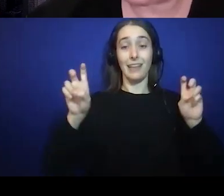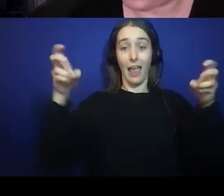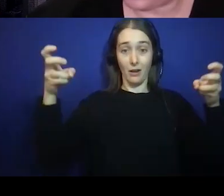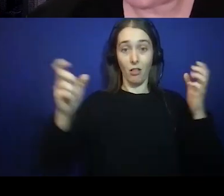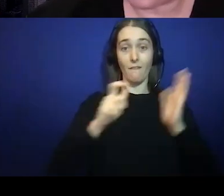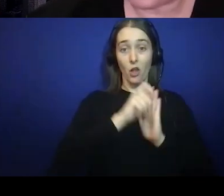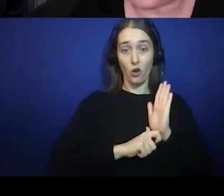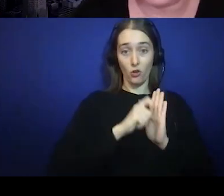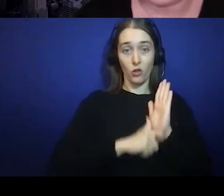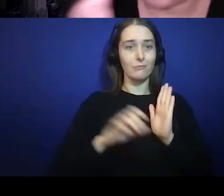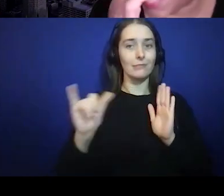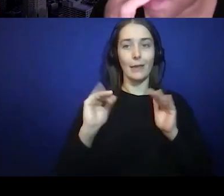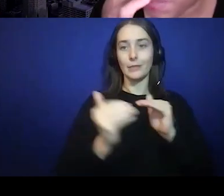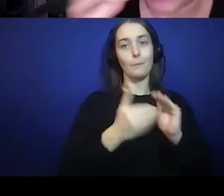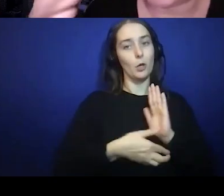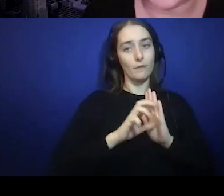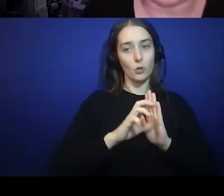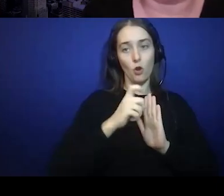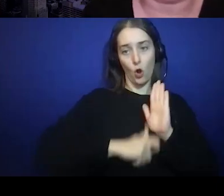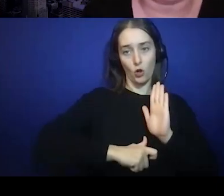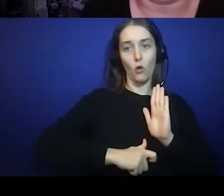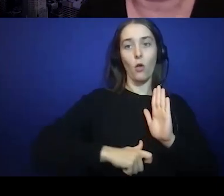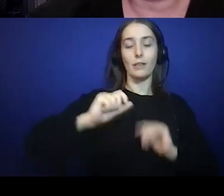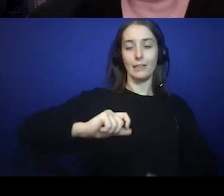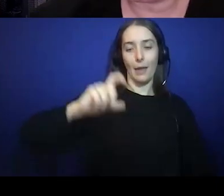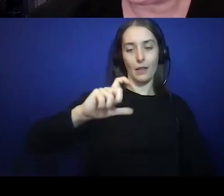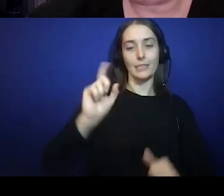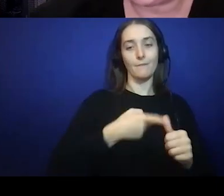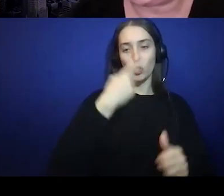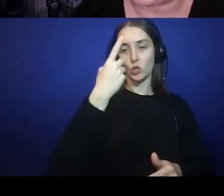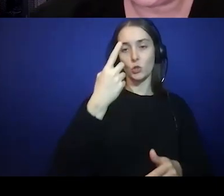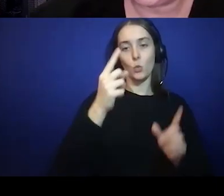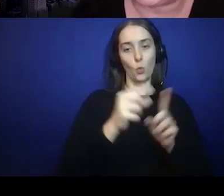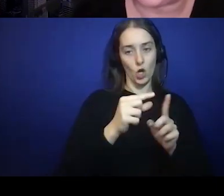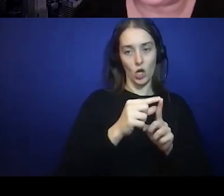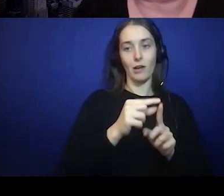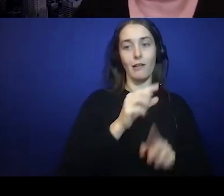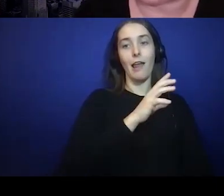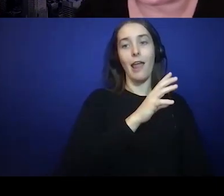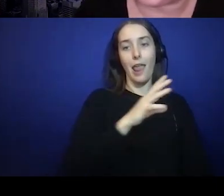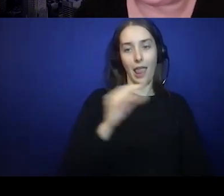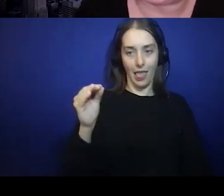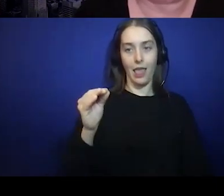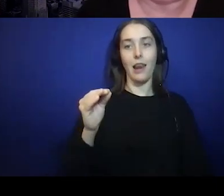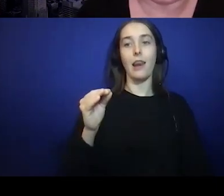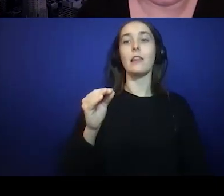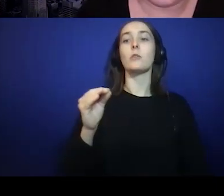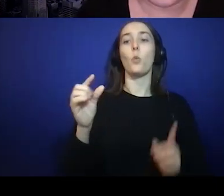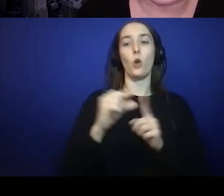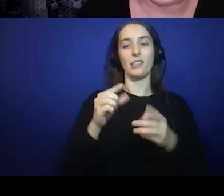a peer-reviewed article, you would capitalize only the first word and first letter after any colons, as well as proper